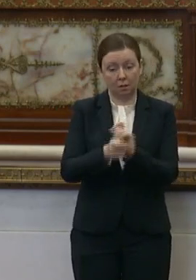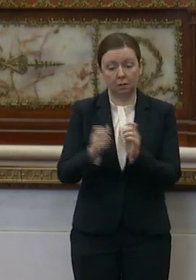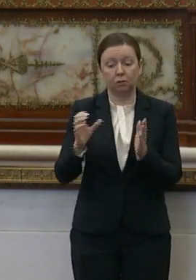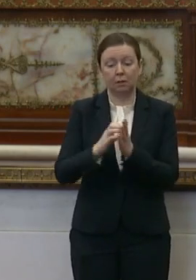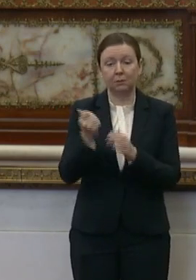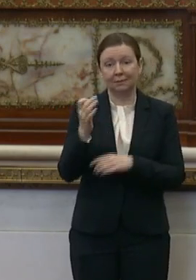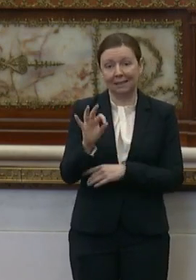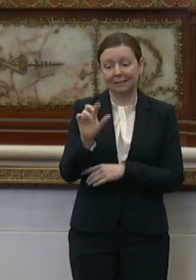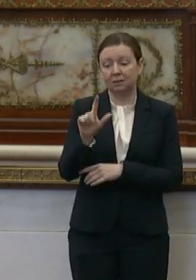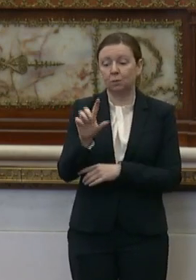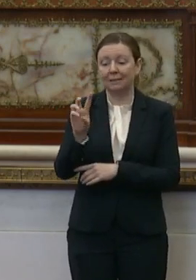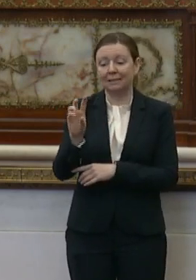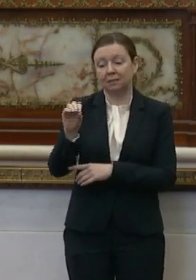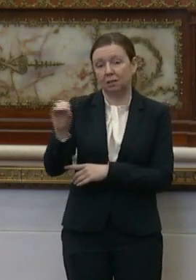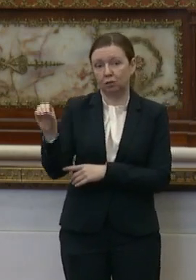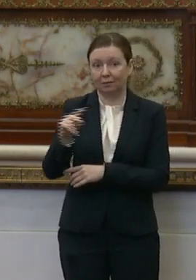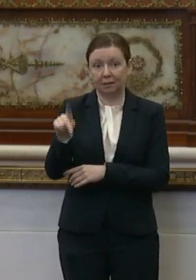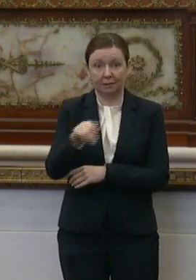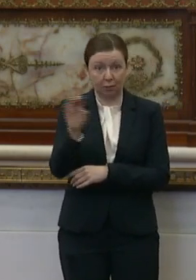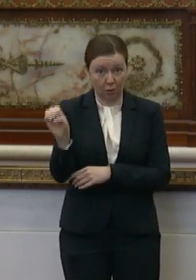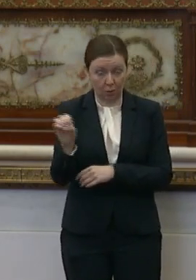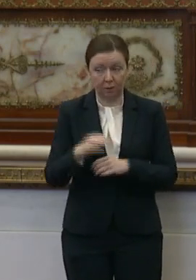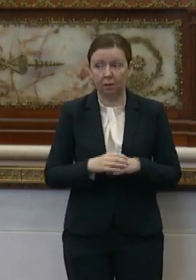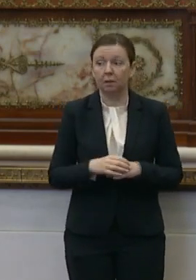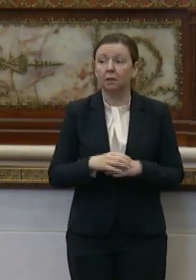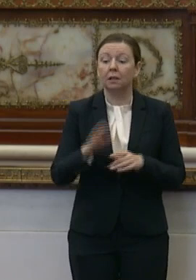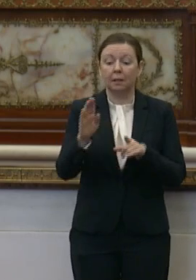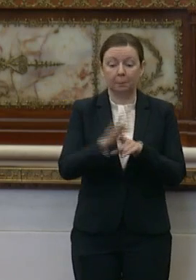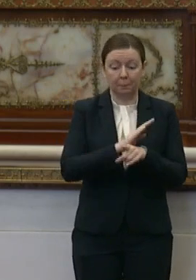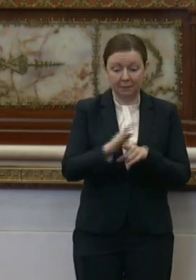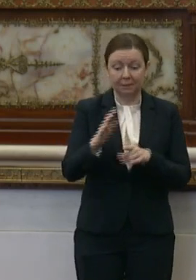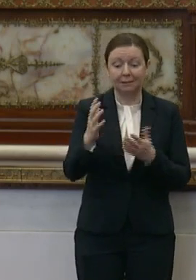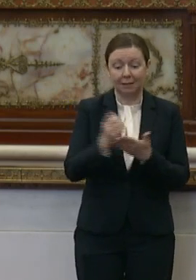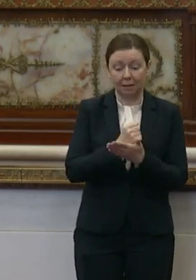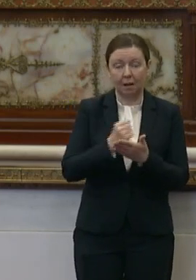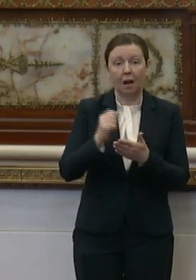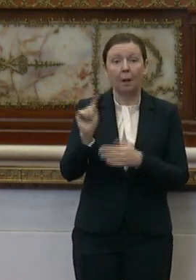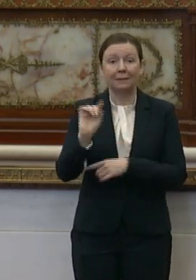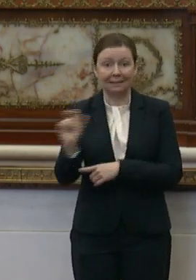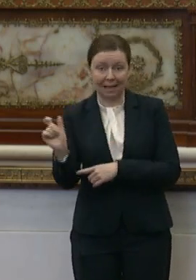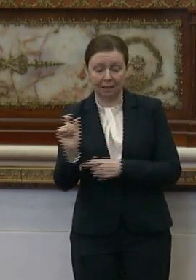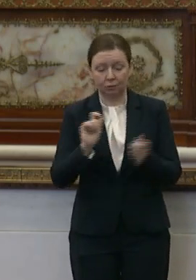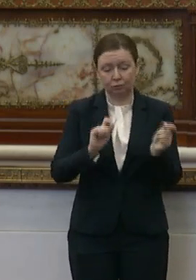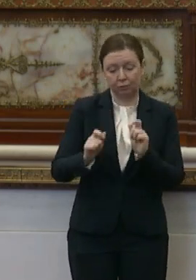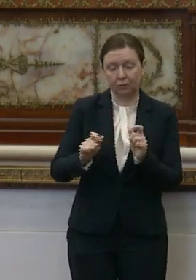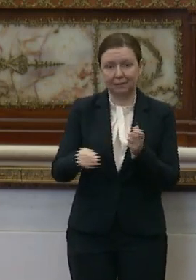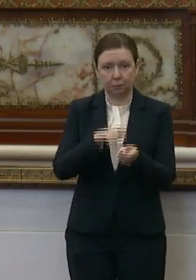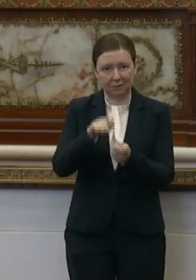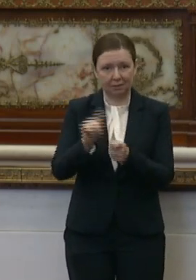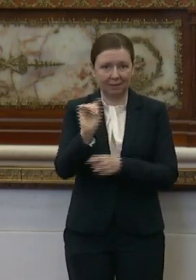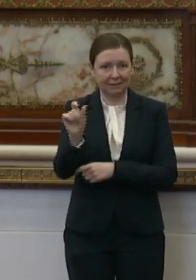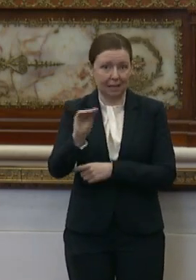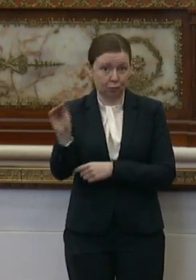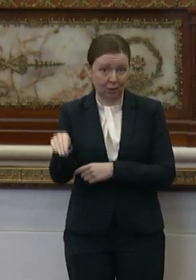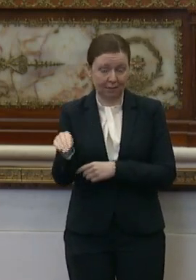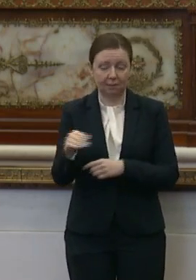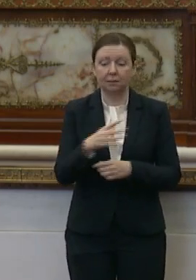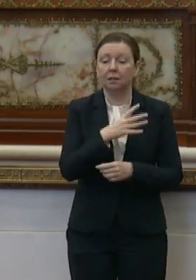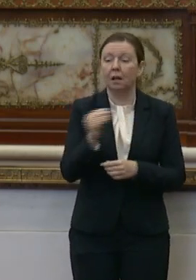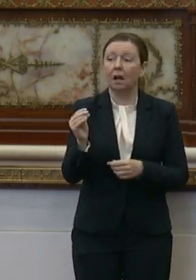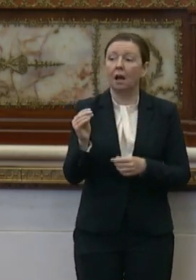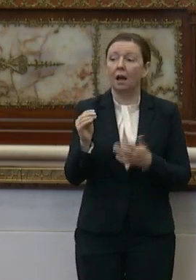Chapter 19-2600 of the Philadelphia Code entitled Business Income and Receipts Taxes by revising certain tax rates, and Bill